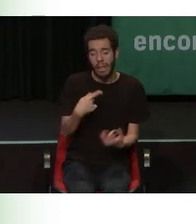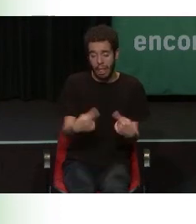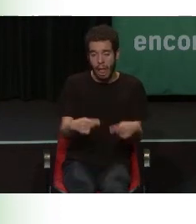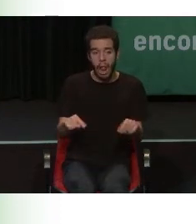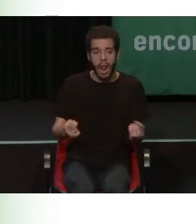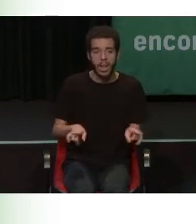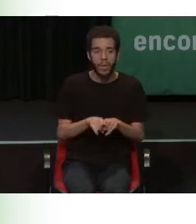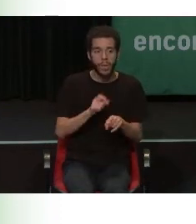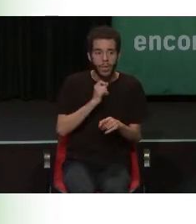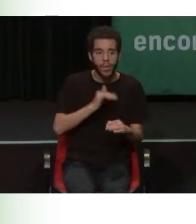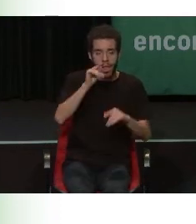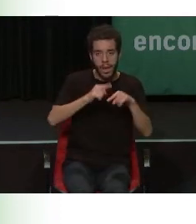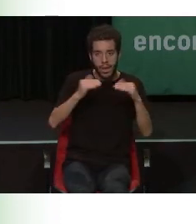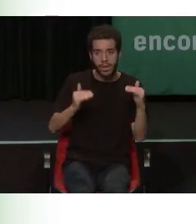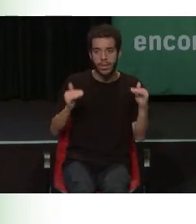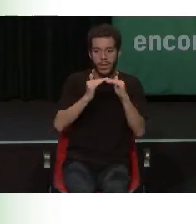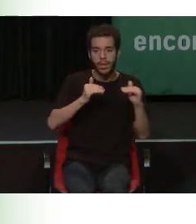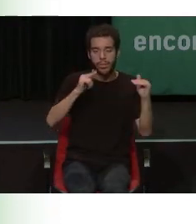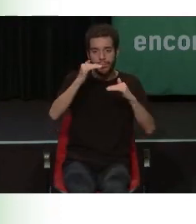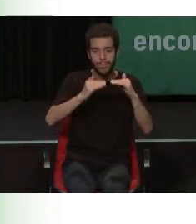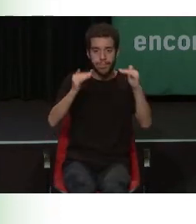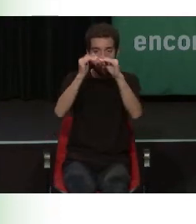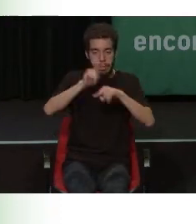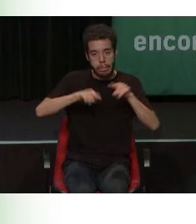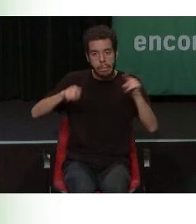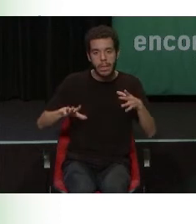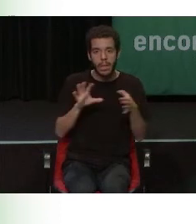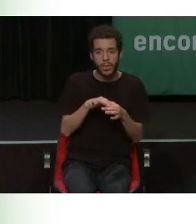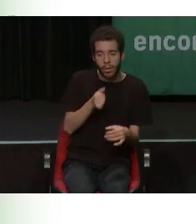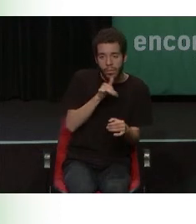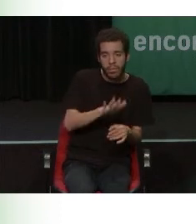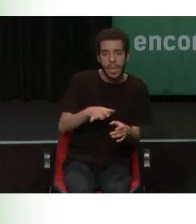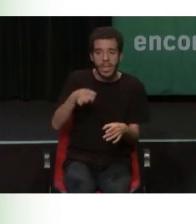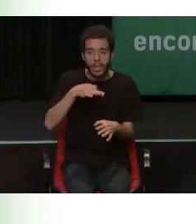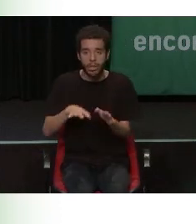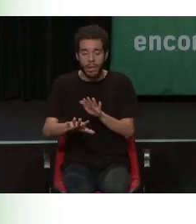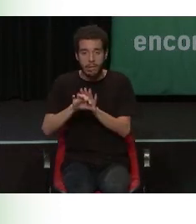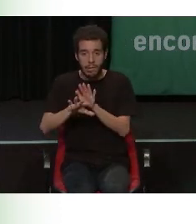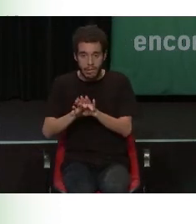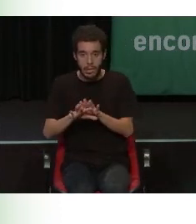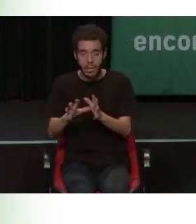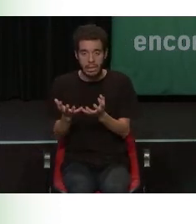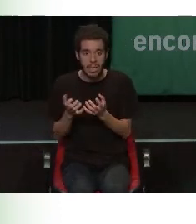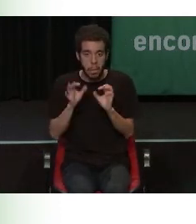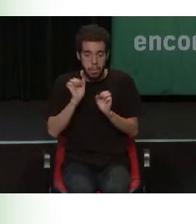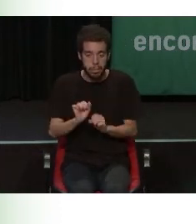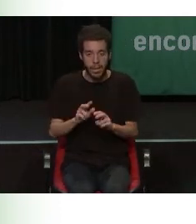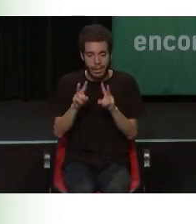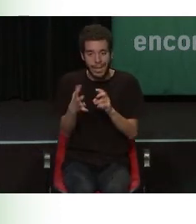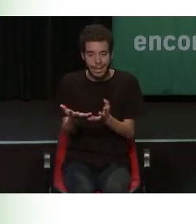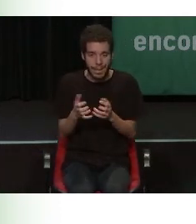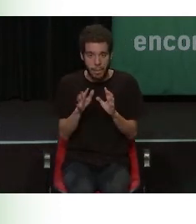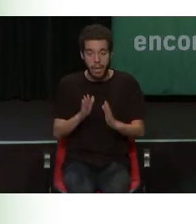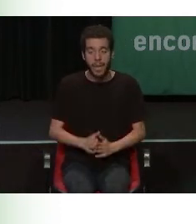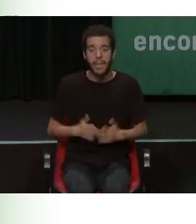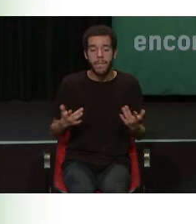very high levels of IL-7 receptor signaling and leukemia. And we confirmed this by looking at genes that are regulated by STAT5,